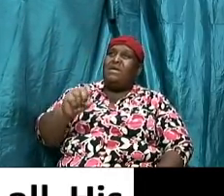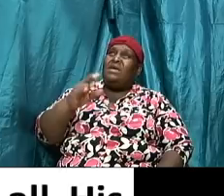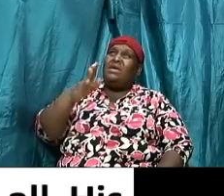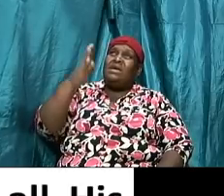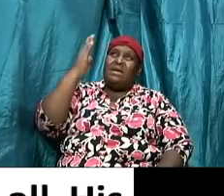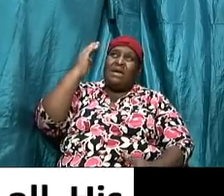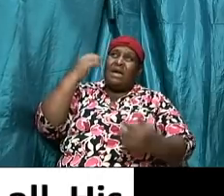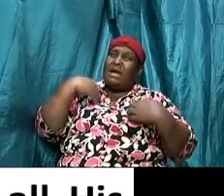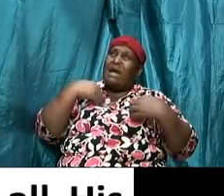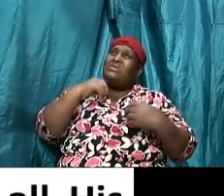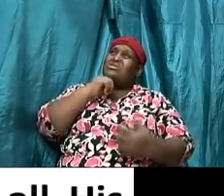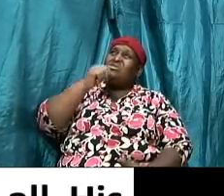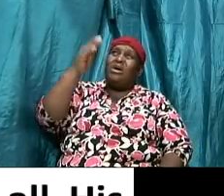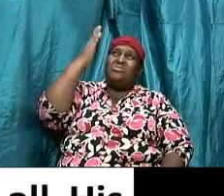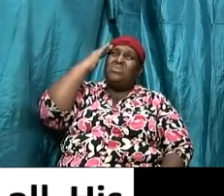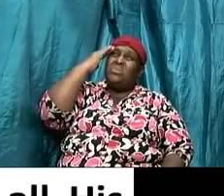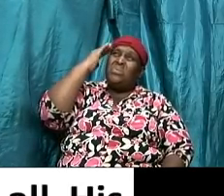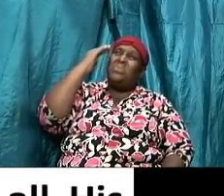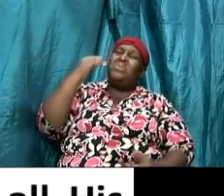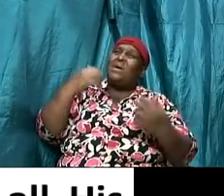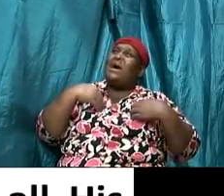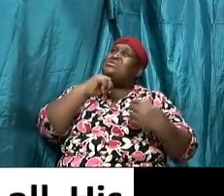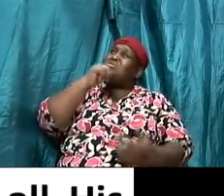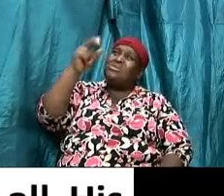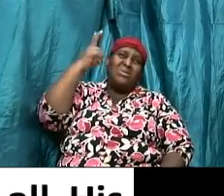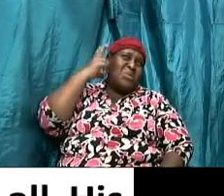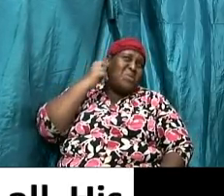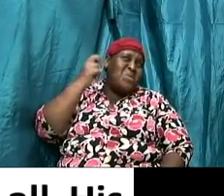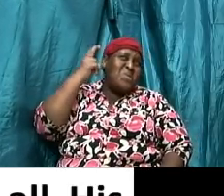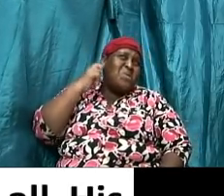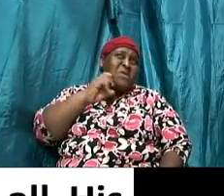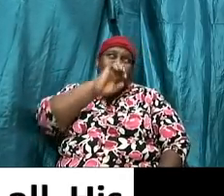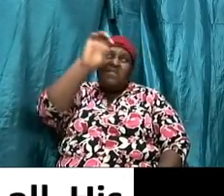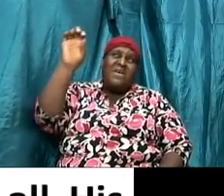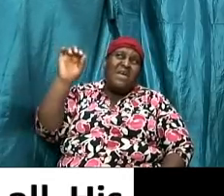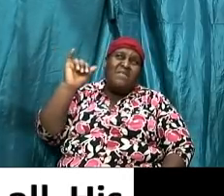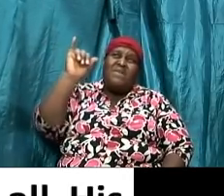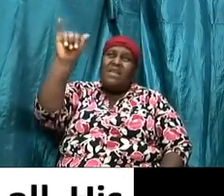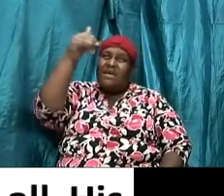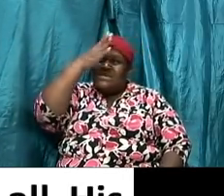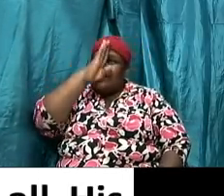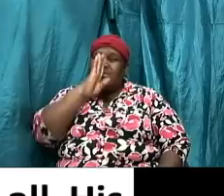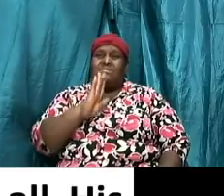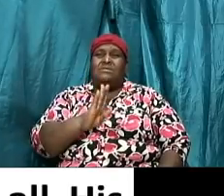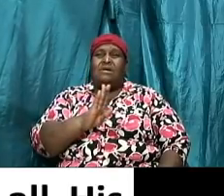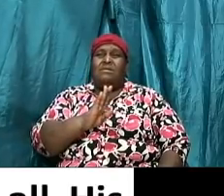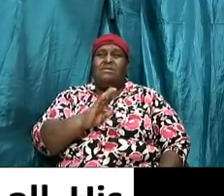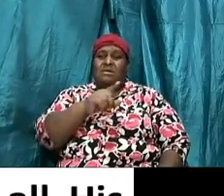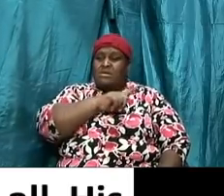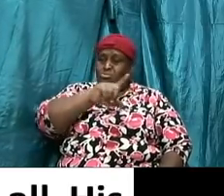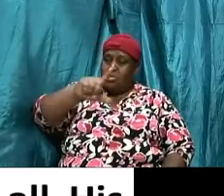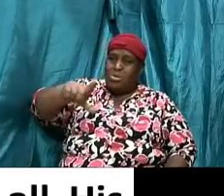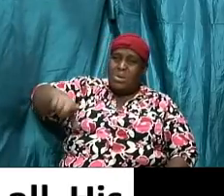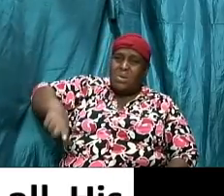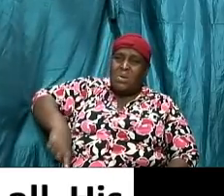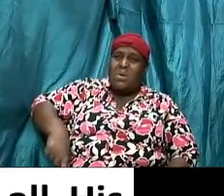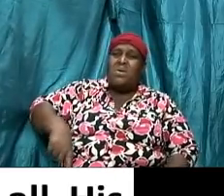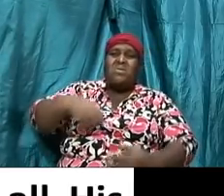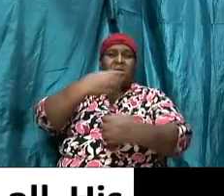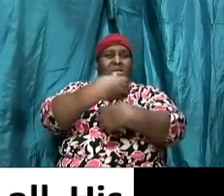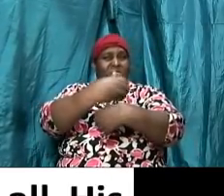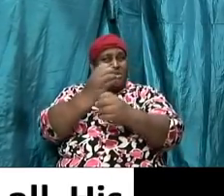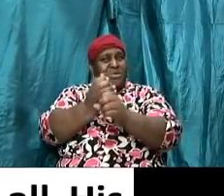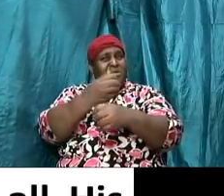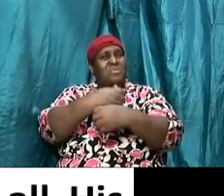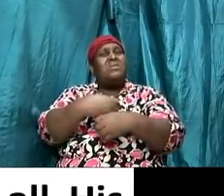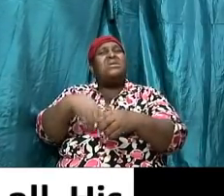known, hast thou not heard, that the everlasting God, the Lord, the creator of